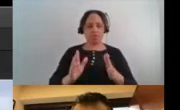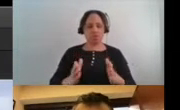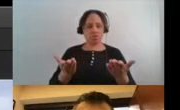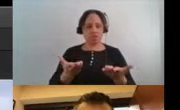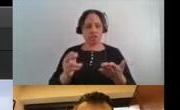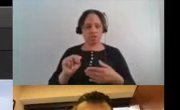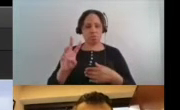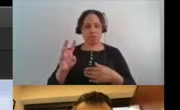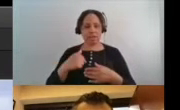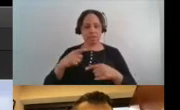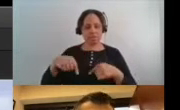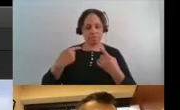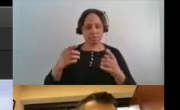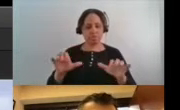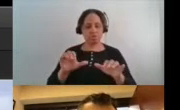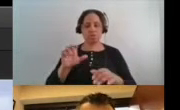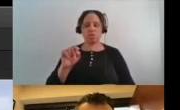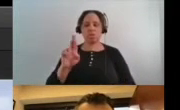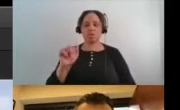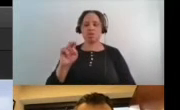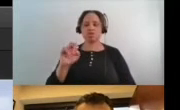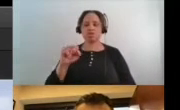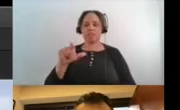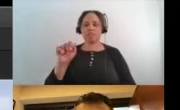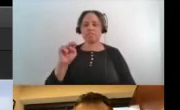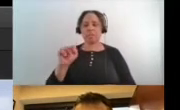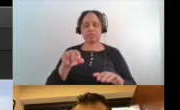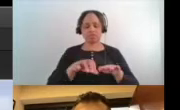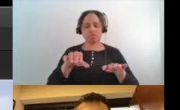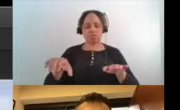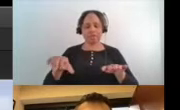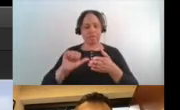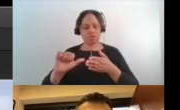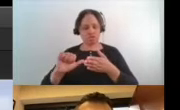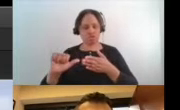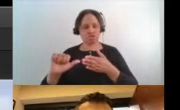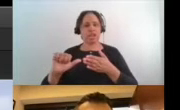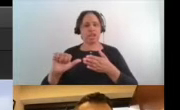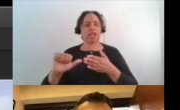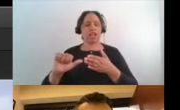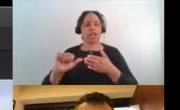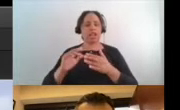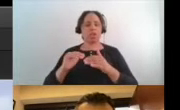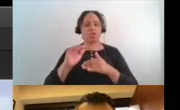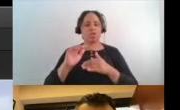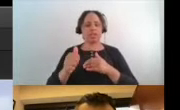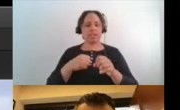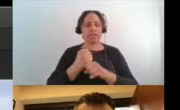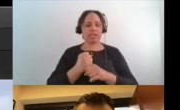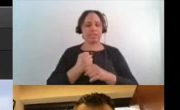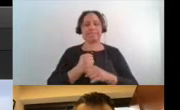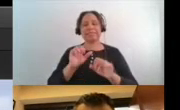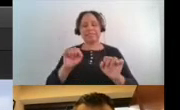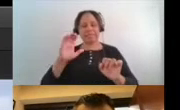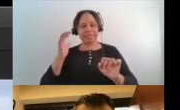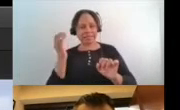over 10 years now. And the purpose of my talk today is just to kind of review some of the basics about transplant. It can sound like an overwhelming